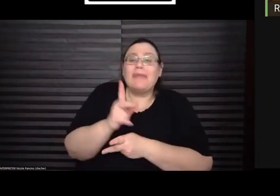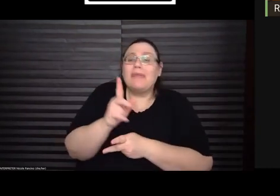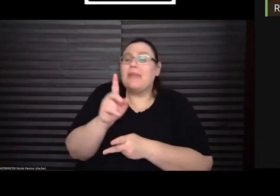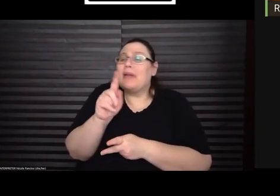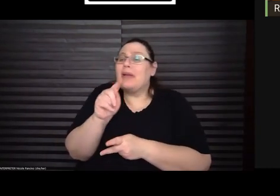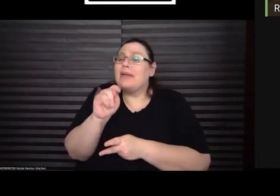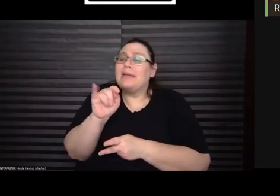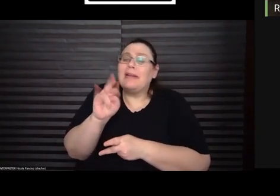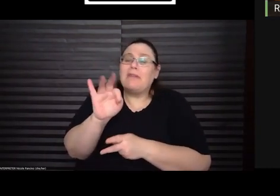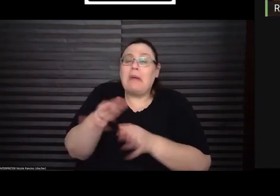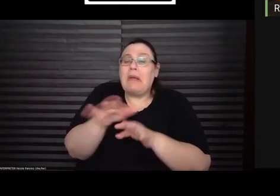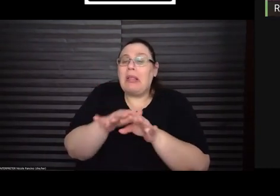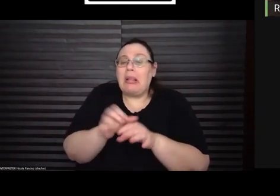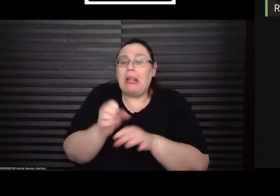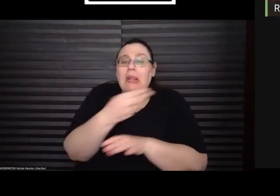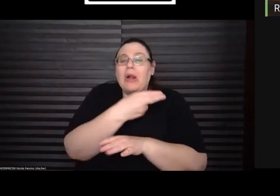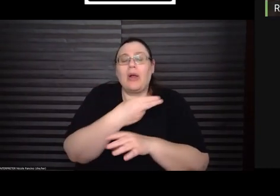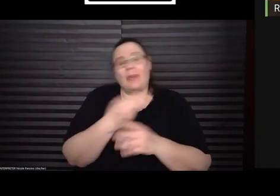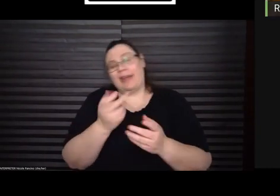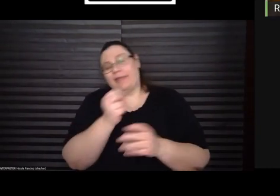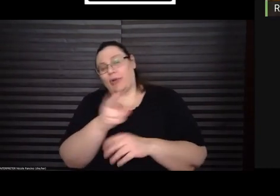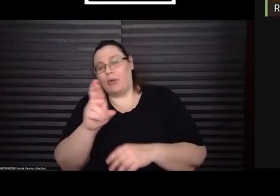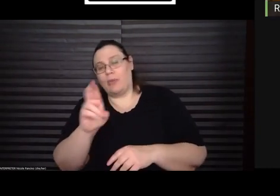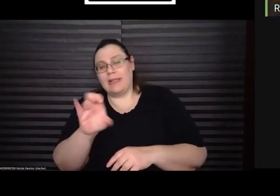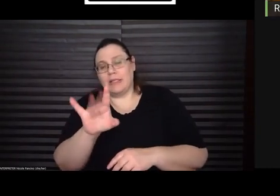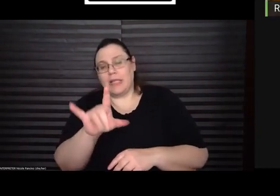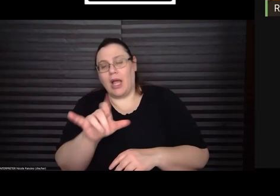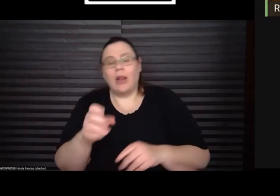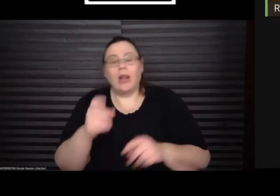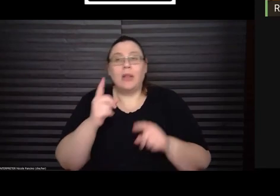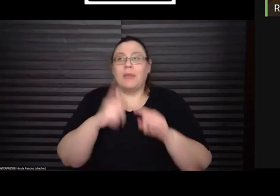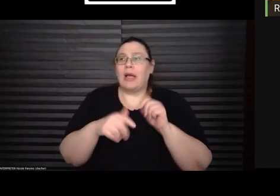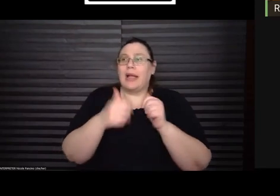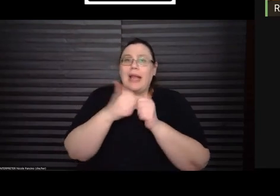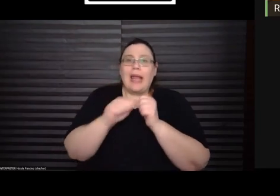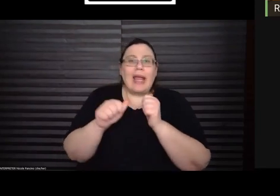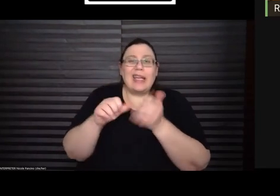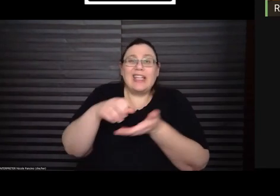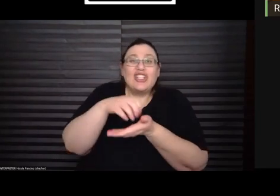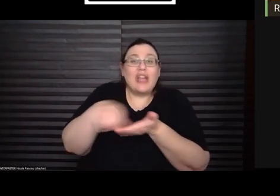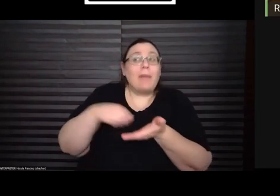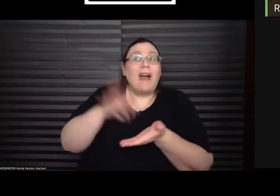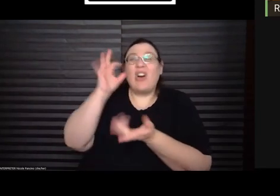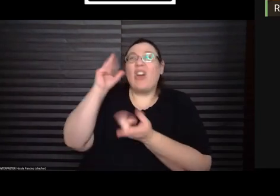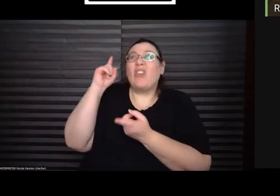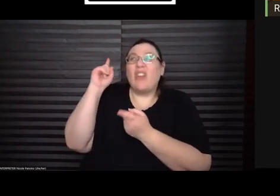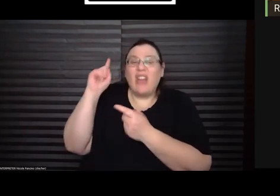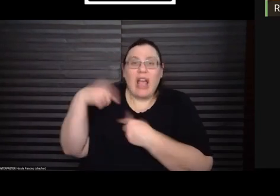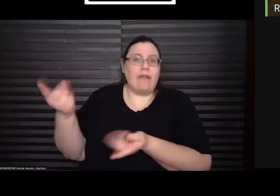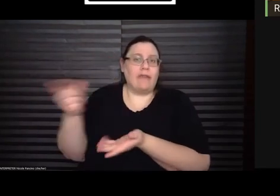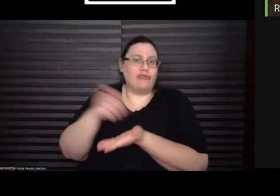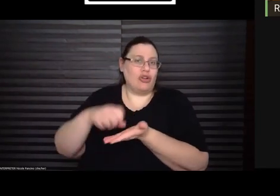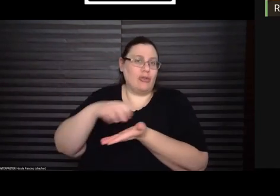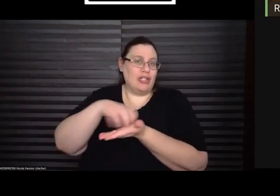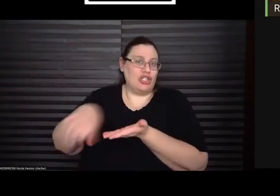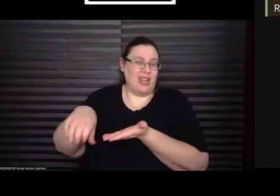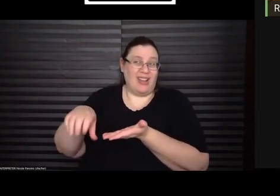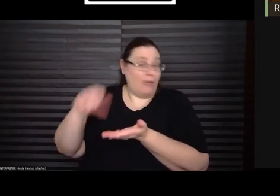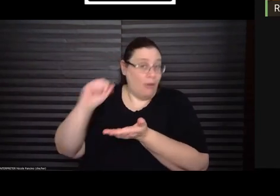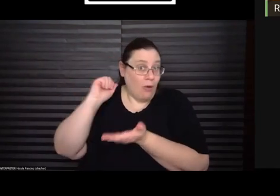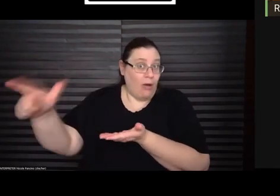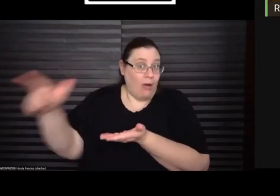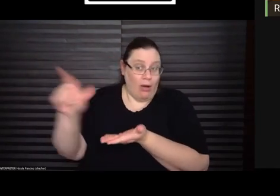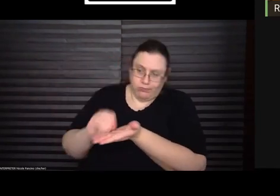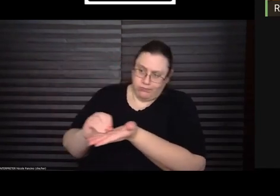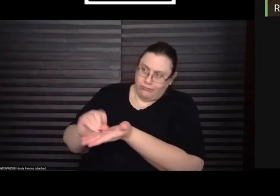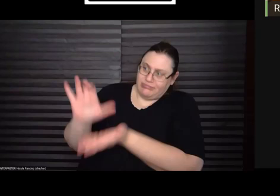of tinfoil were going, well, I mean, those could be recycled, but there were every single check my father ever wrote in